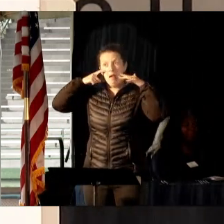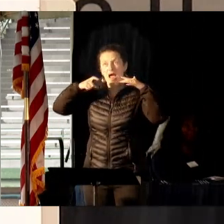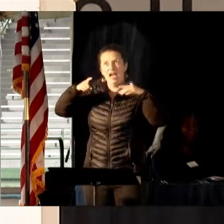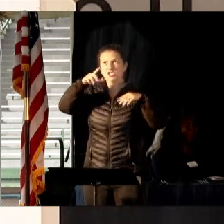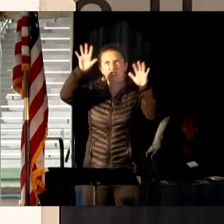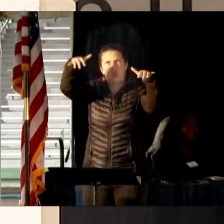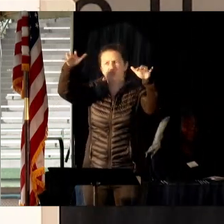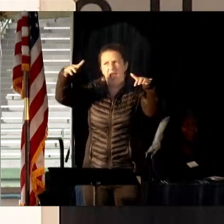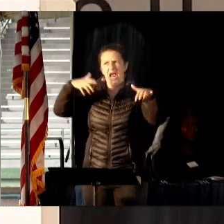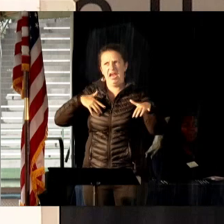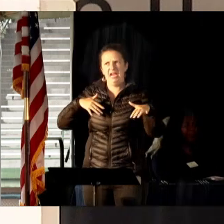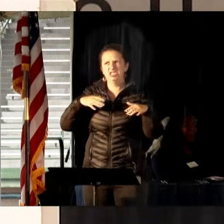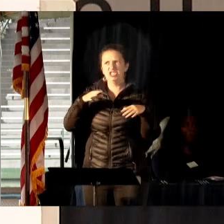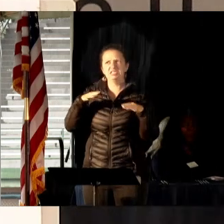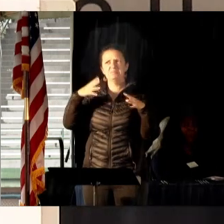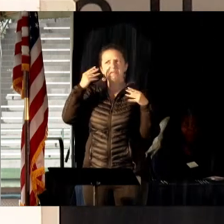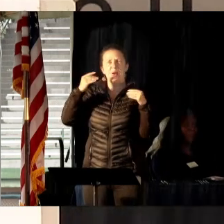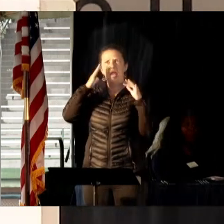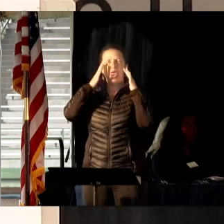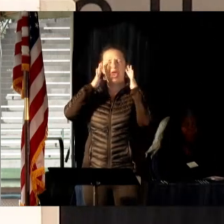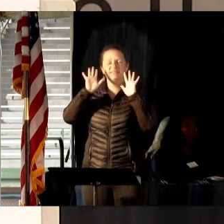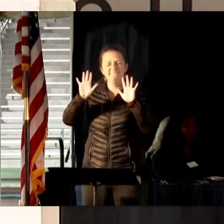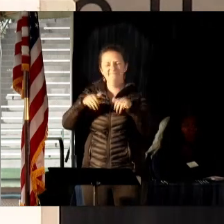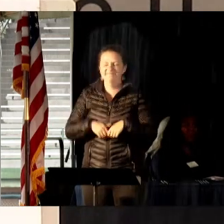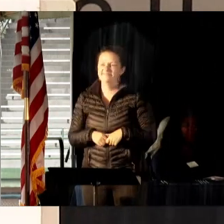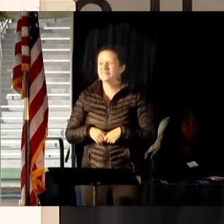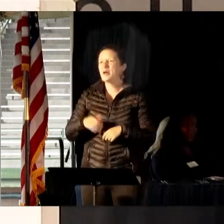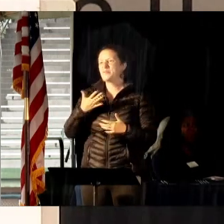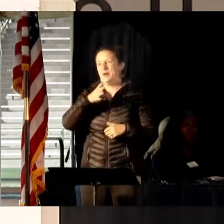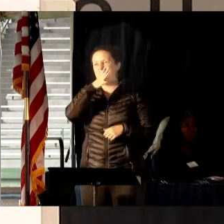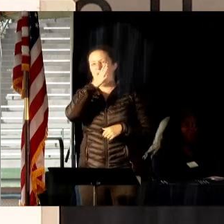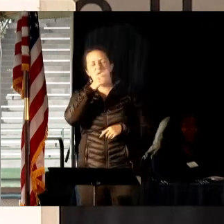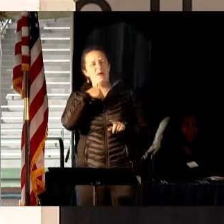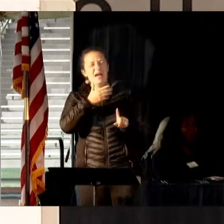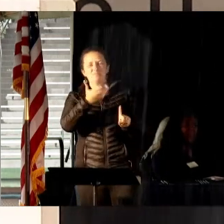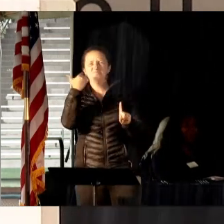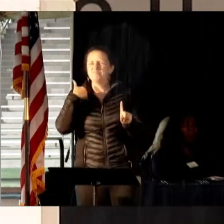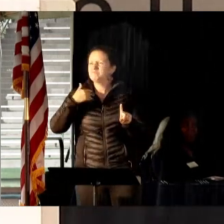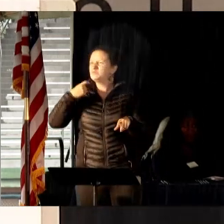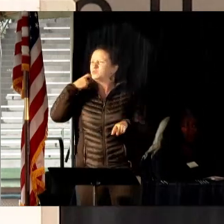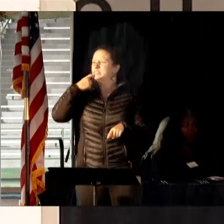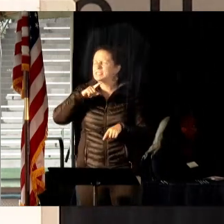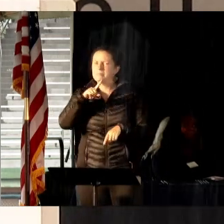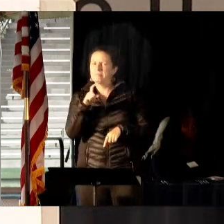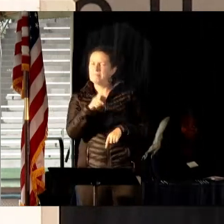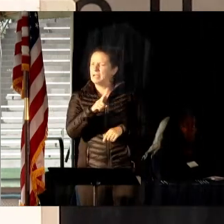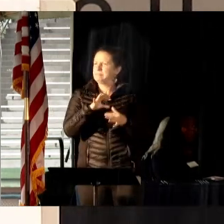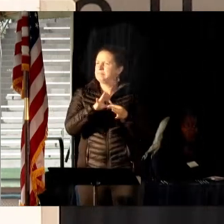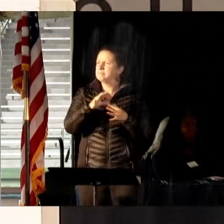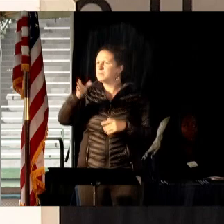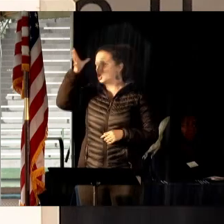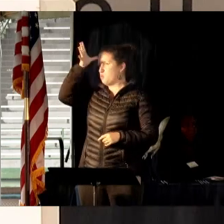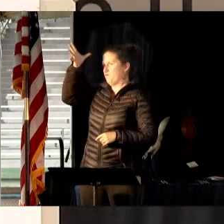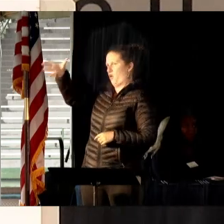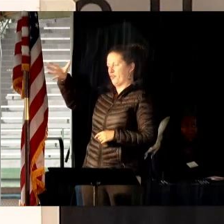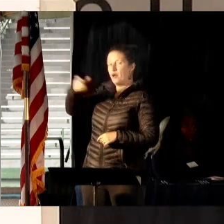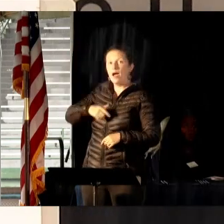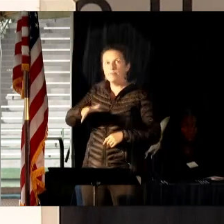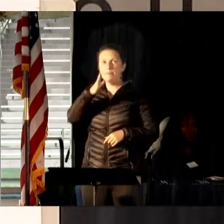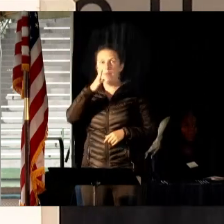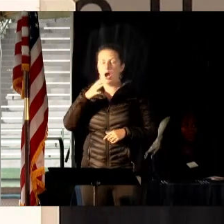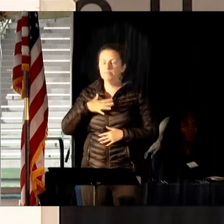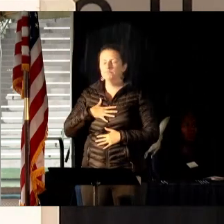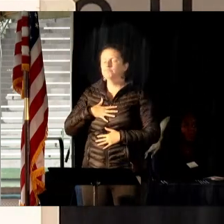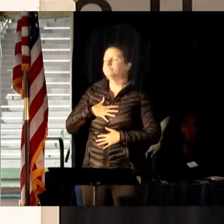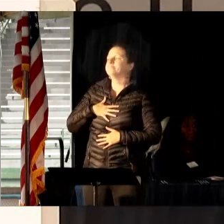It was maybe a few years ago when I asked about my grandfather for the first time, and immediately saw my mother's face soften to an expression that spoke